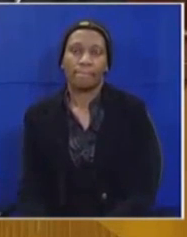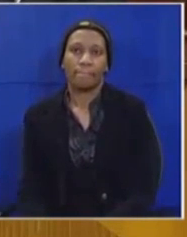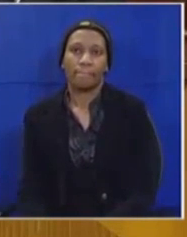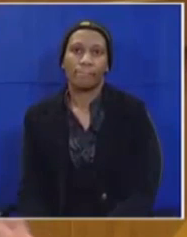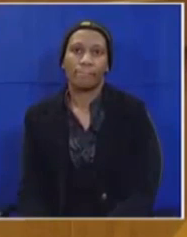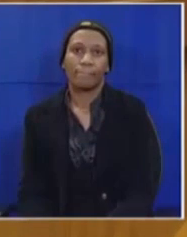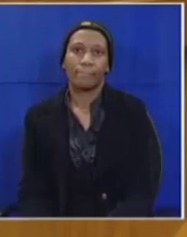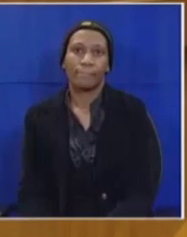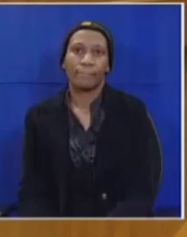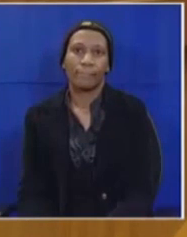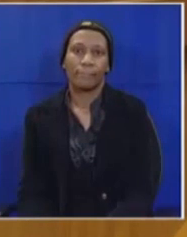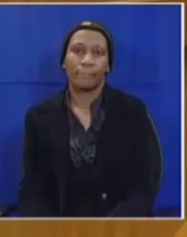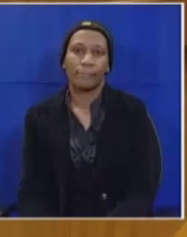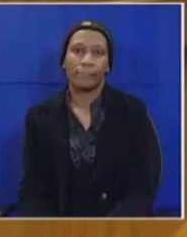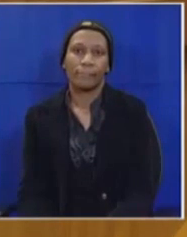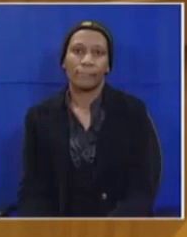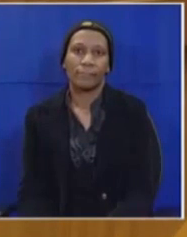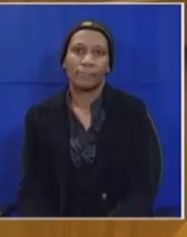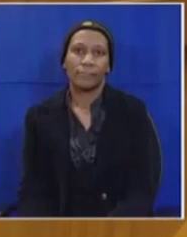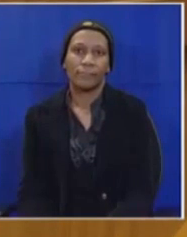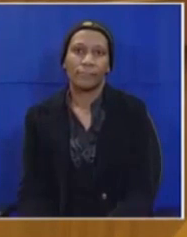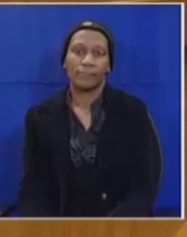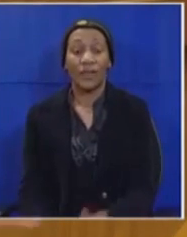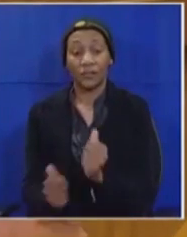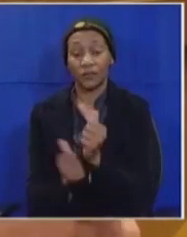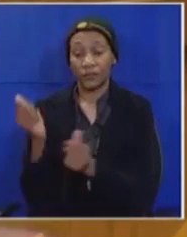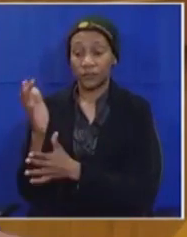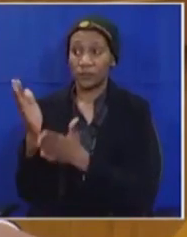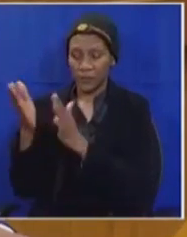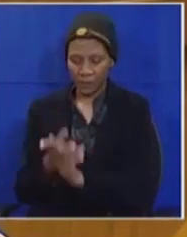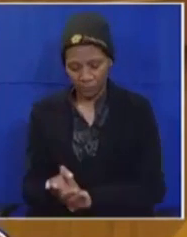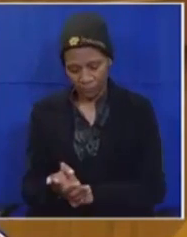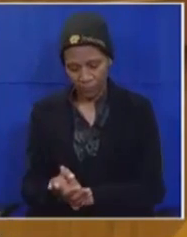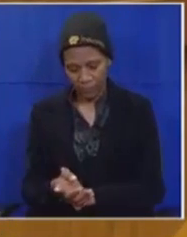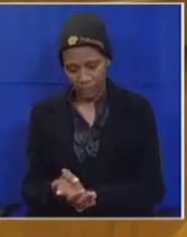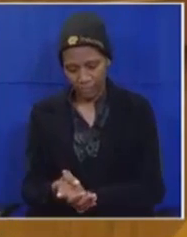Honorable President. Honorable Deputy Speaker, ek wil net sê,